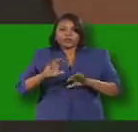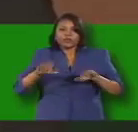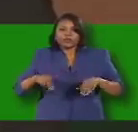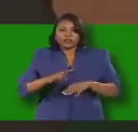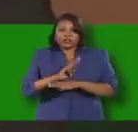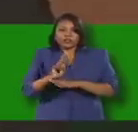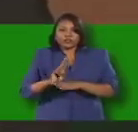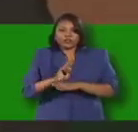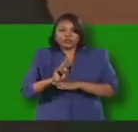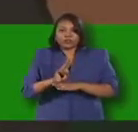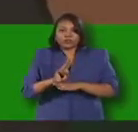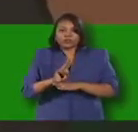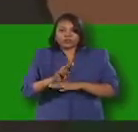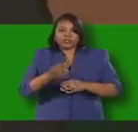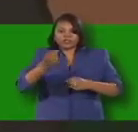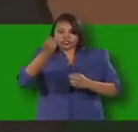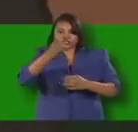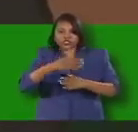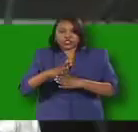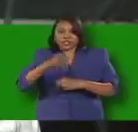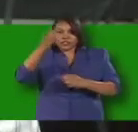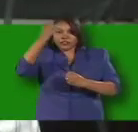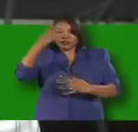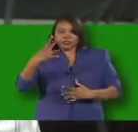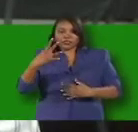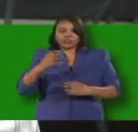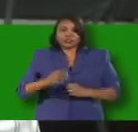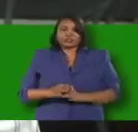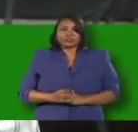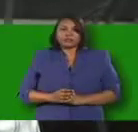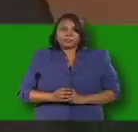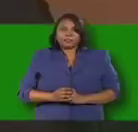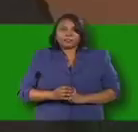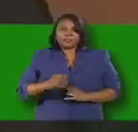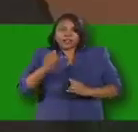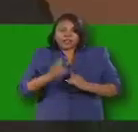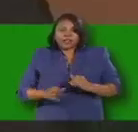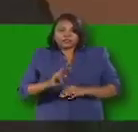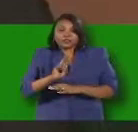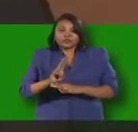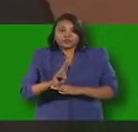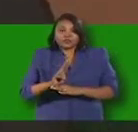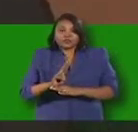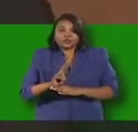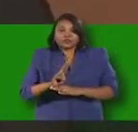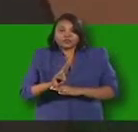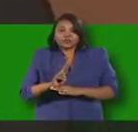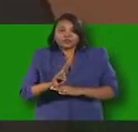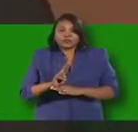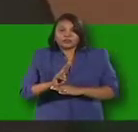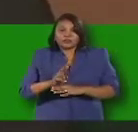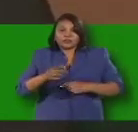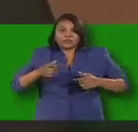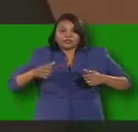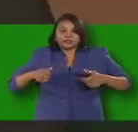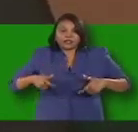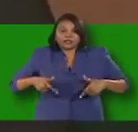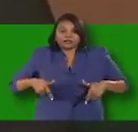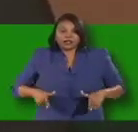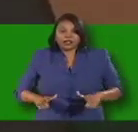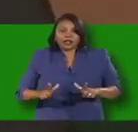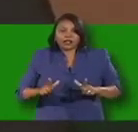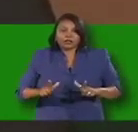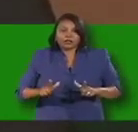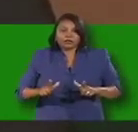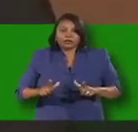phenomenal that there's so much we can do with it. The last use of it is, of course, in the adaptation side of